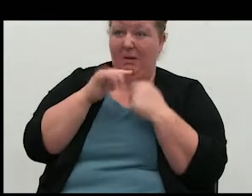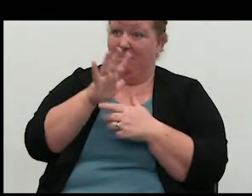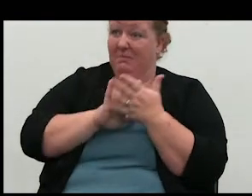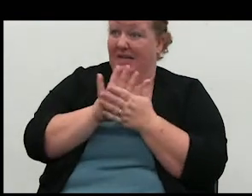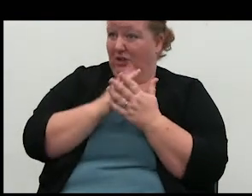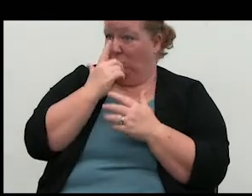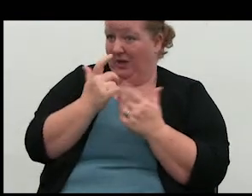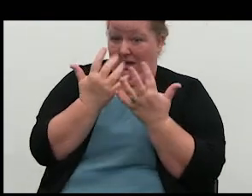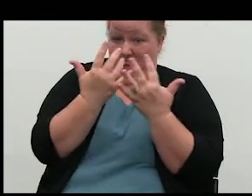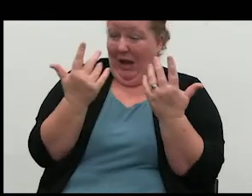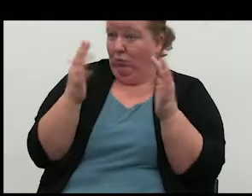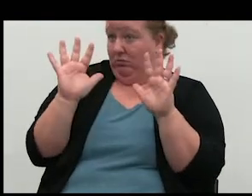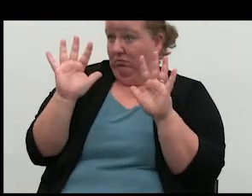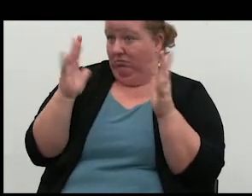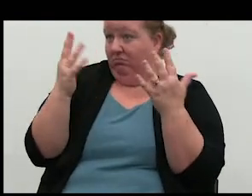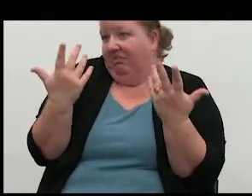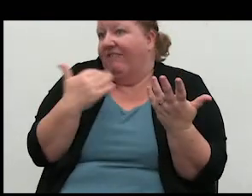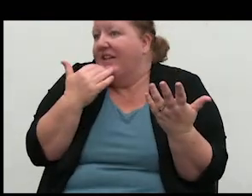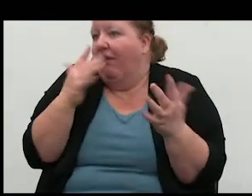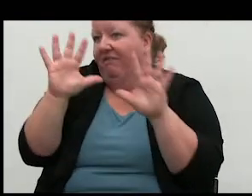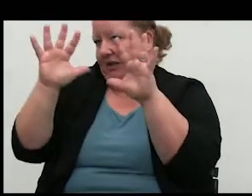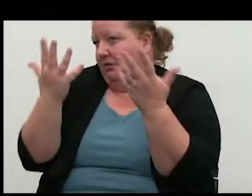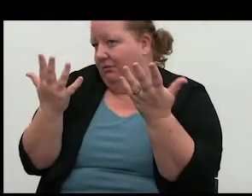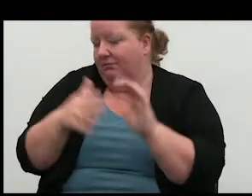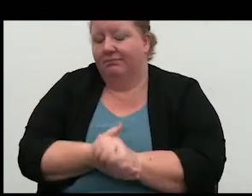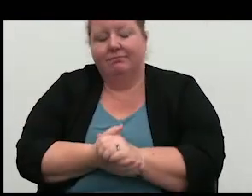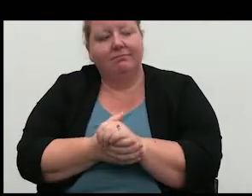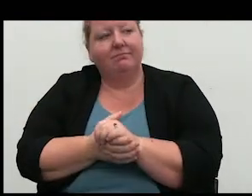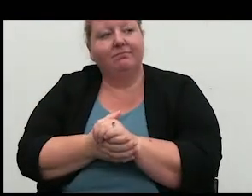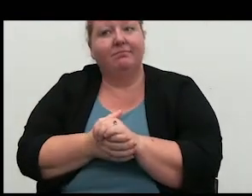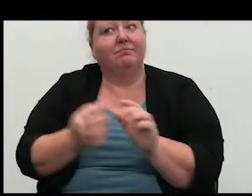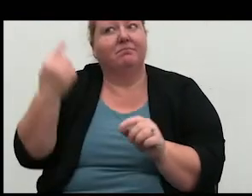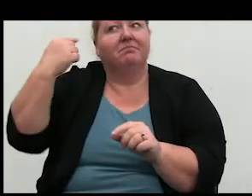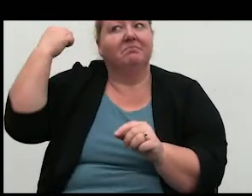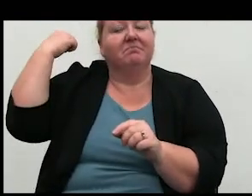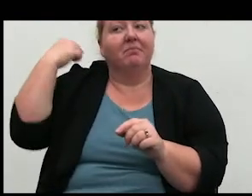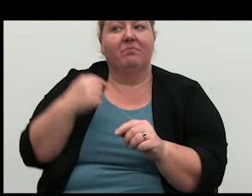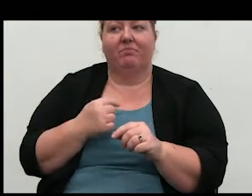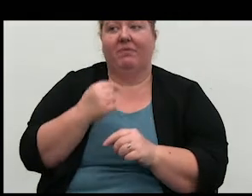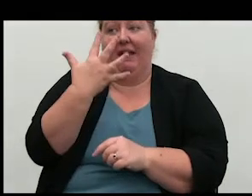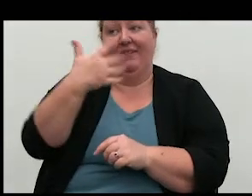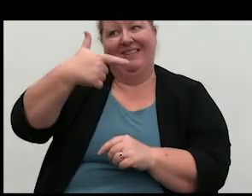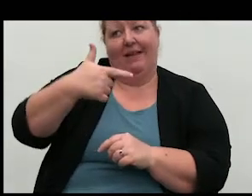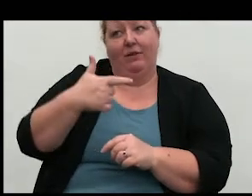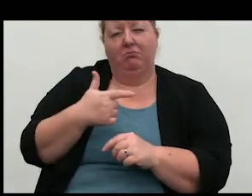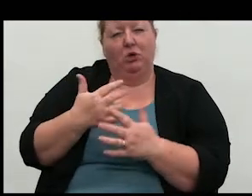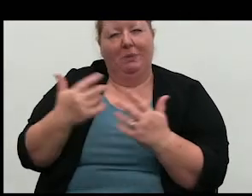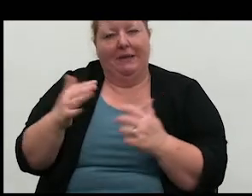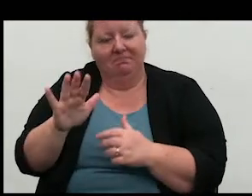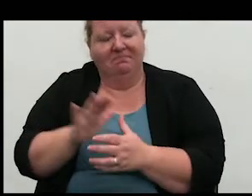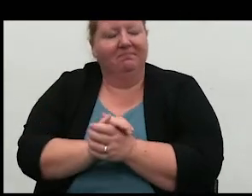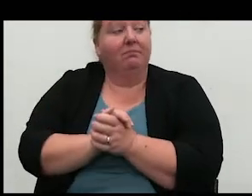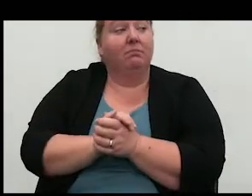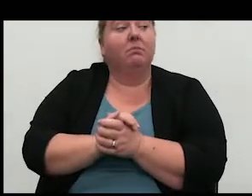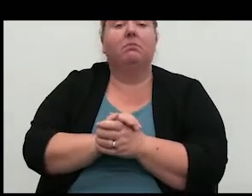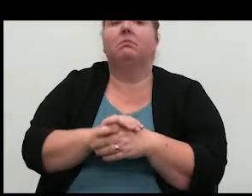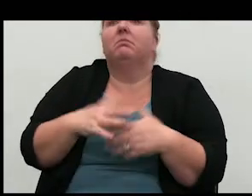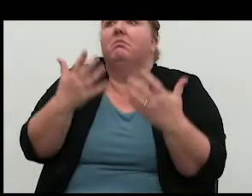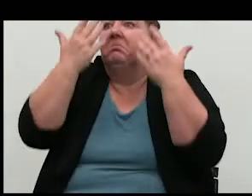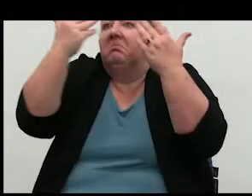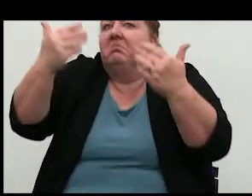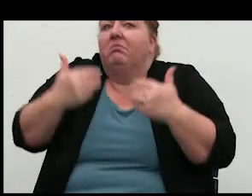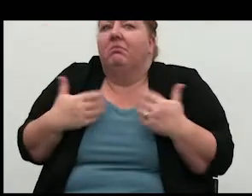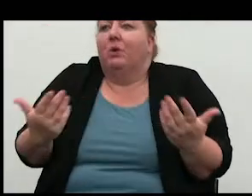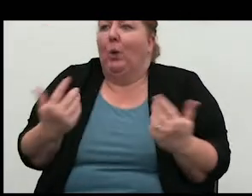your fingers if you had enough fingers. In those days, only 57, not too many. Now, we don't know anything